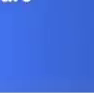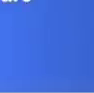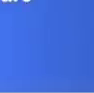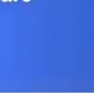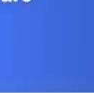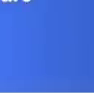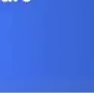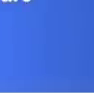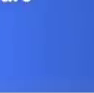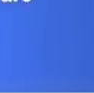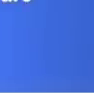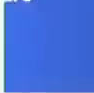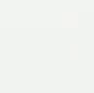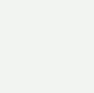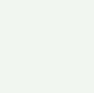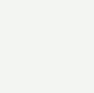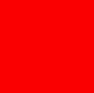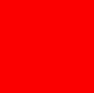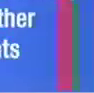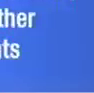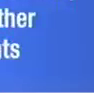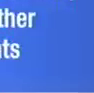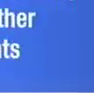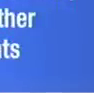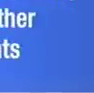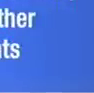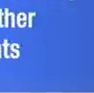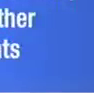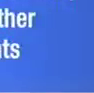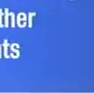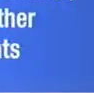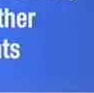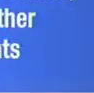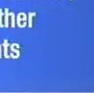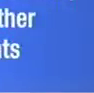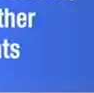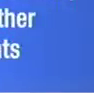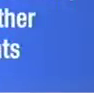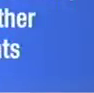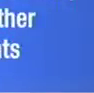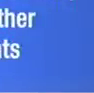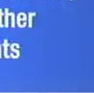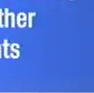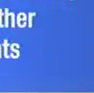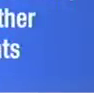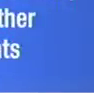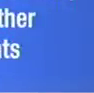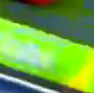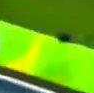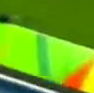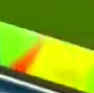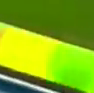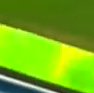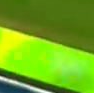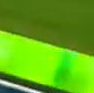competitions, in the male classifications at all competitions, any applicable intersex or similar classification that may be offered.